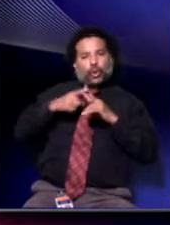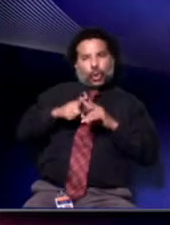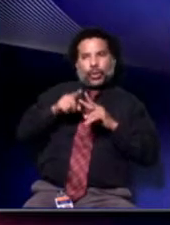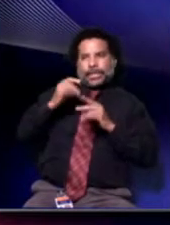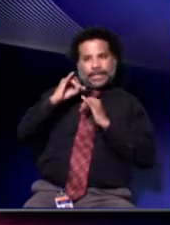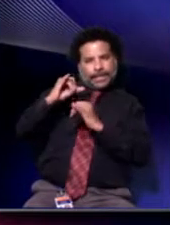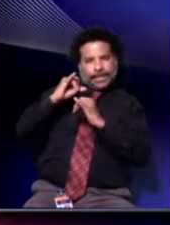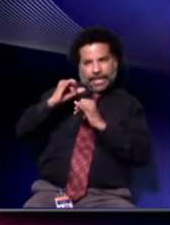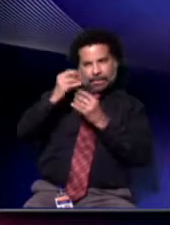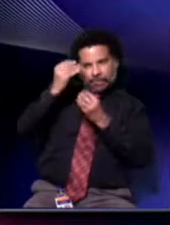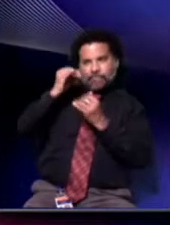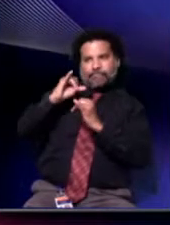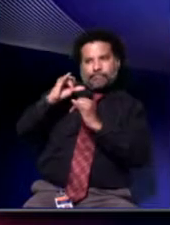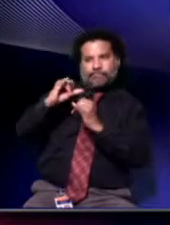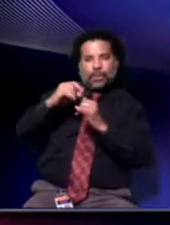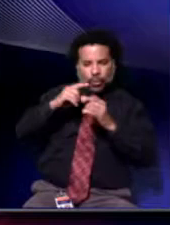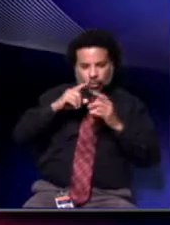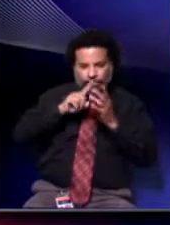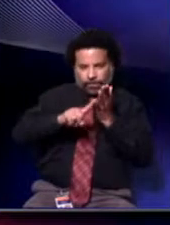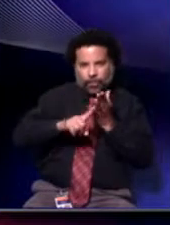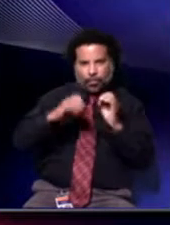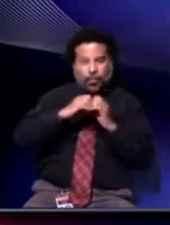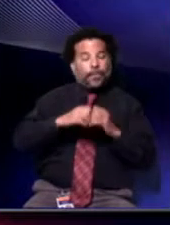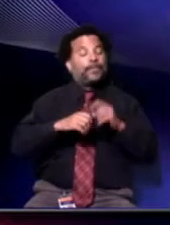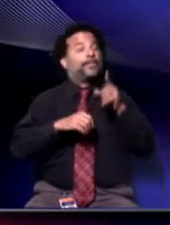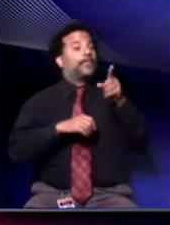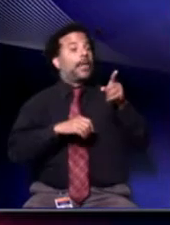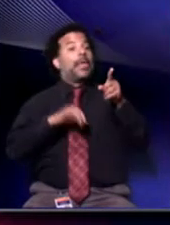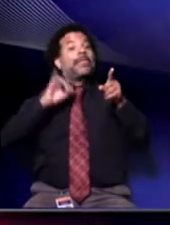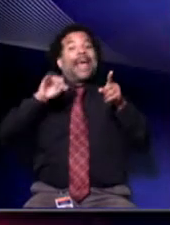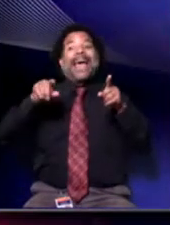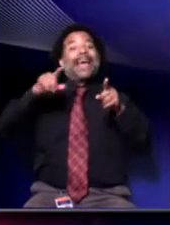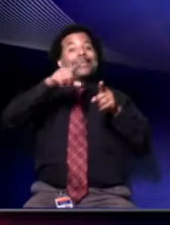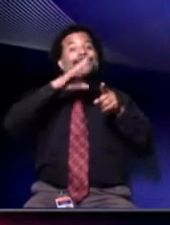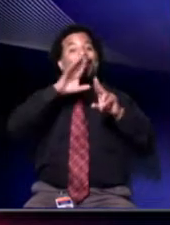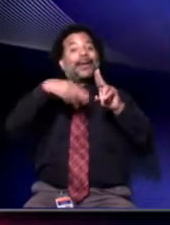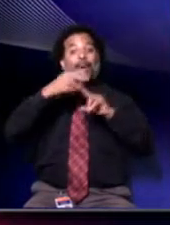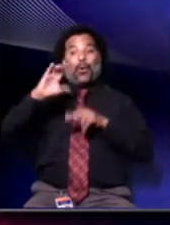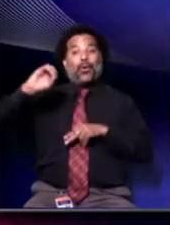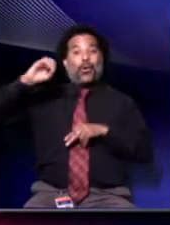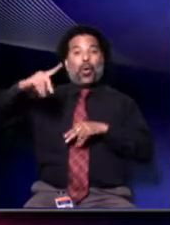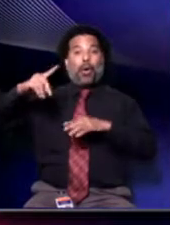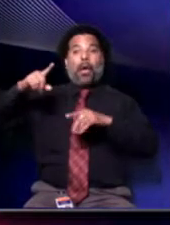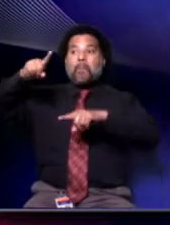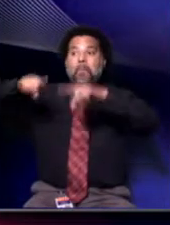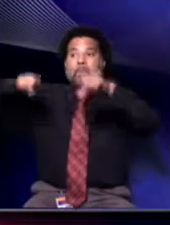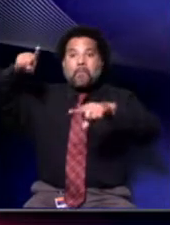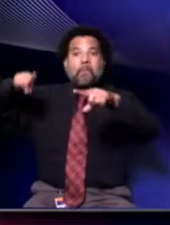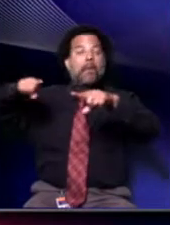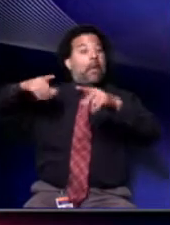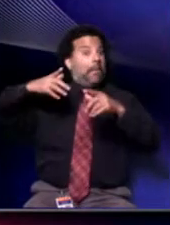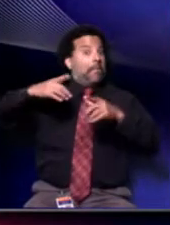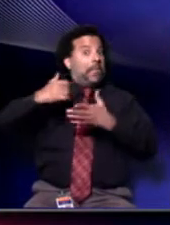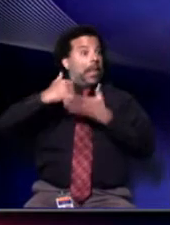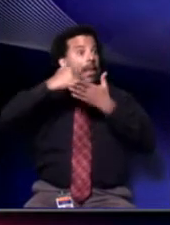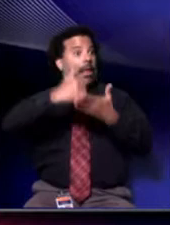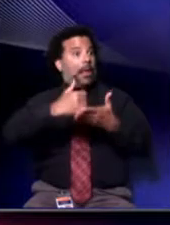here. Yes. Thank you. That flexibility might give you what you're looking for to get your goals